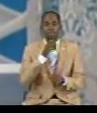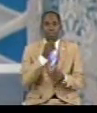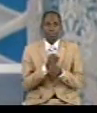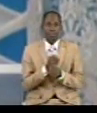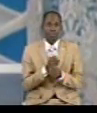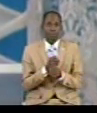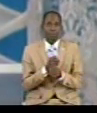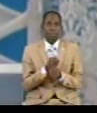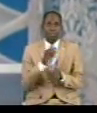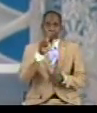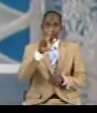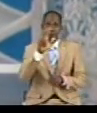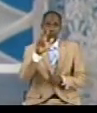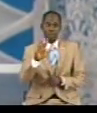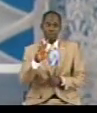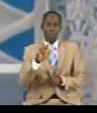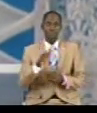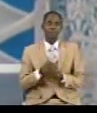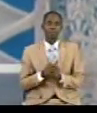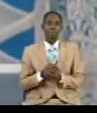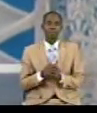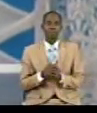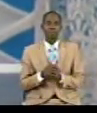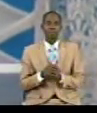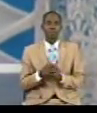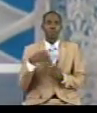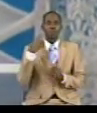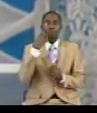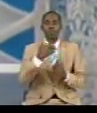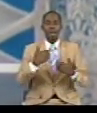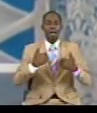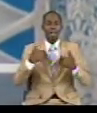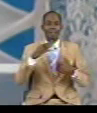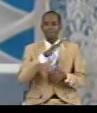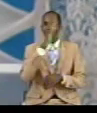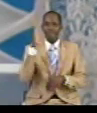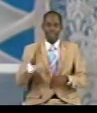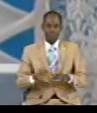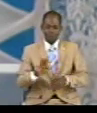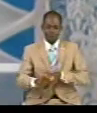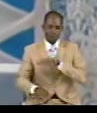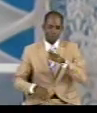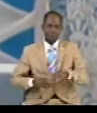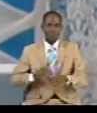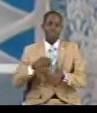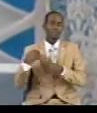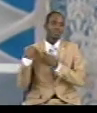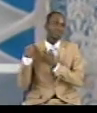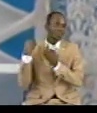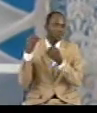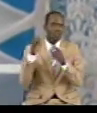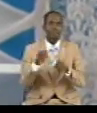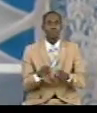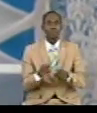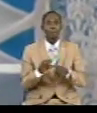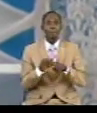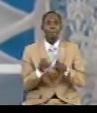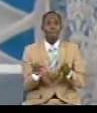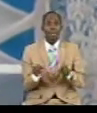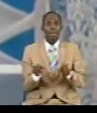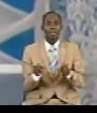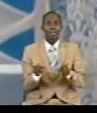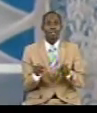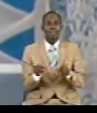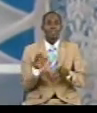3, 5, who had never walked all alive, but would rather be